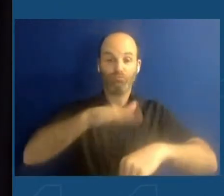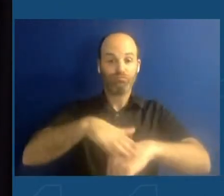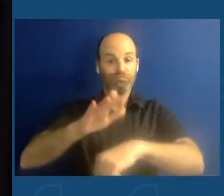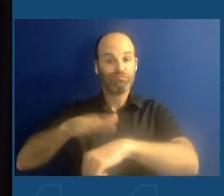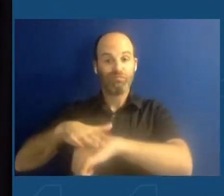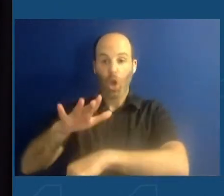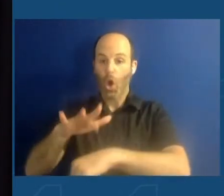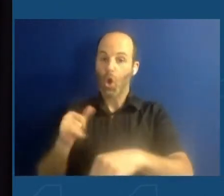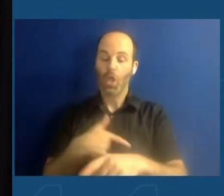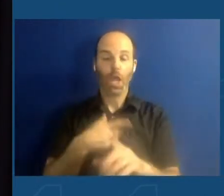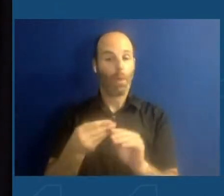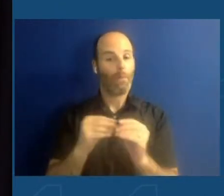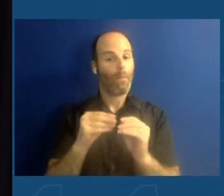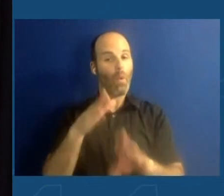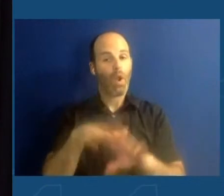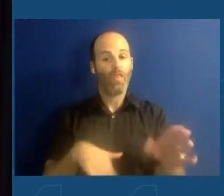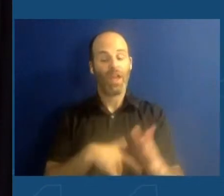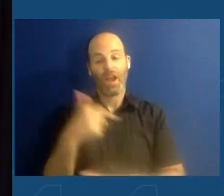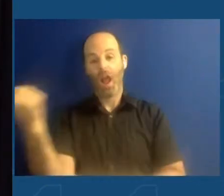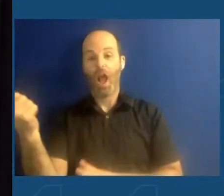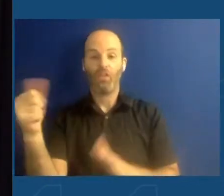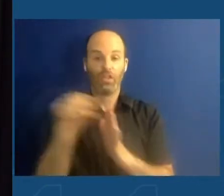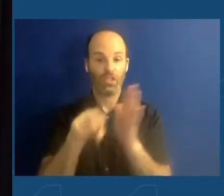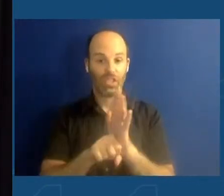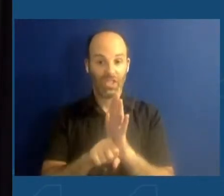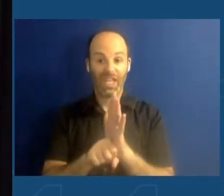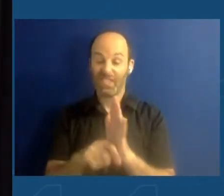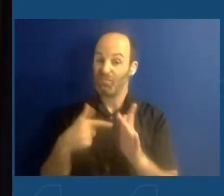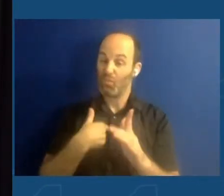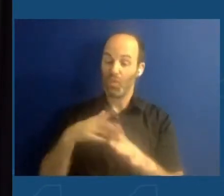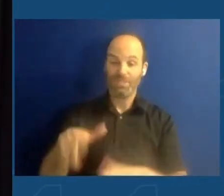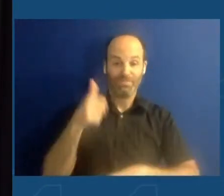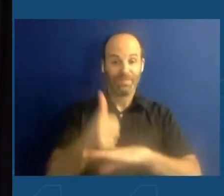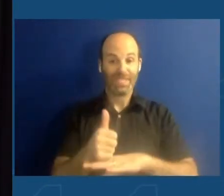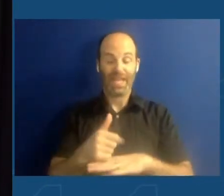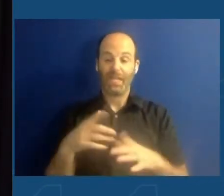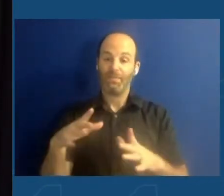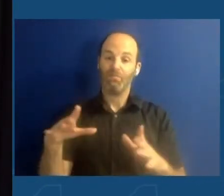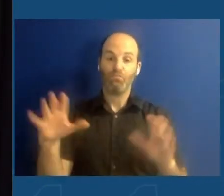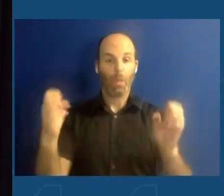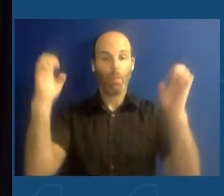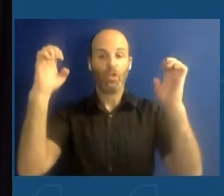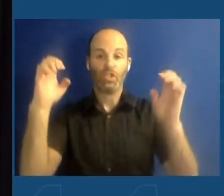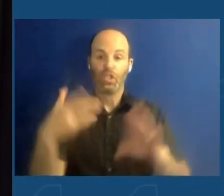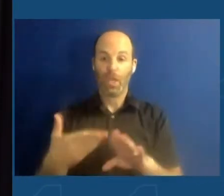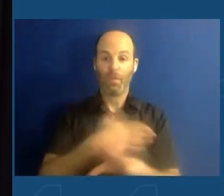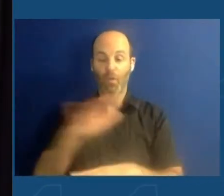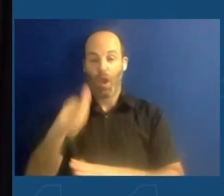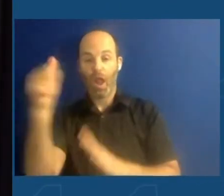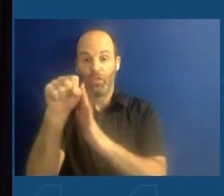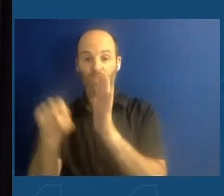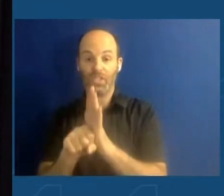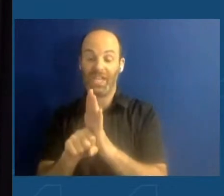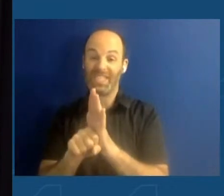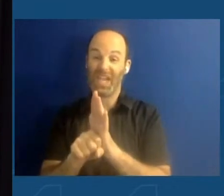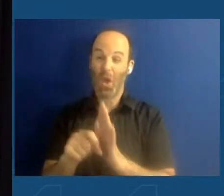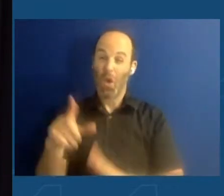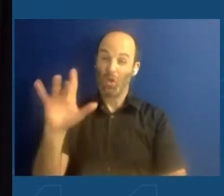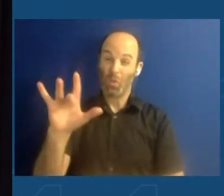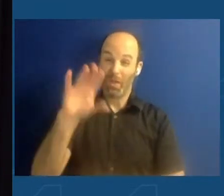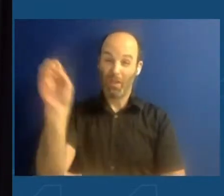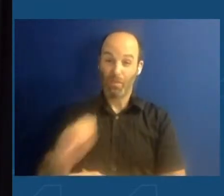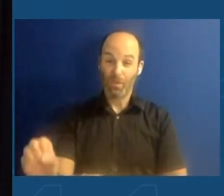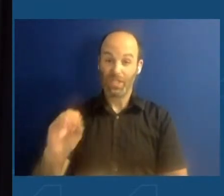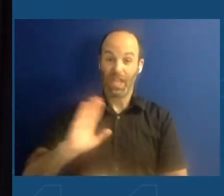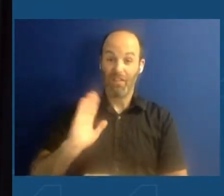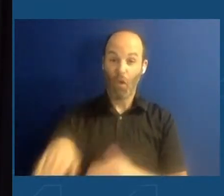other state did, declared a state of emergency before any other state did, and we have 1/4 of all cases are occurring in New York State, the